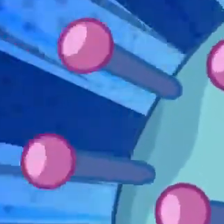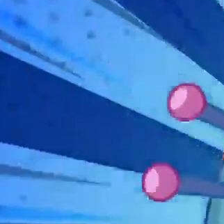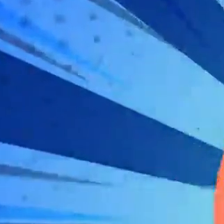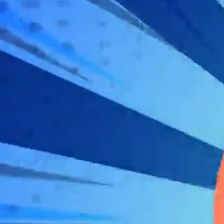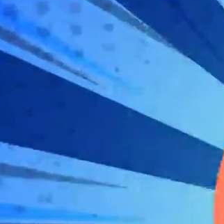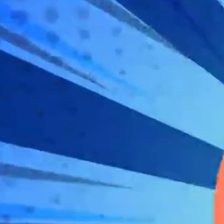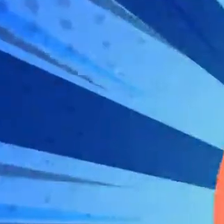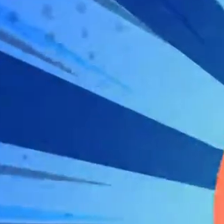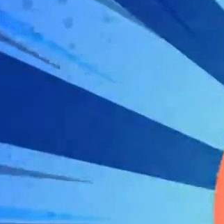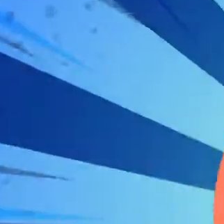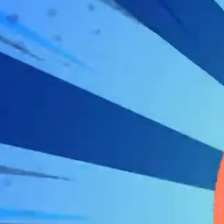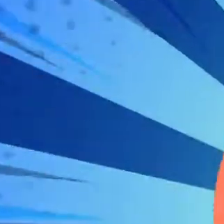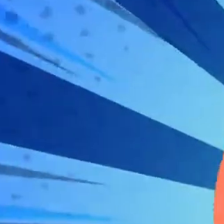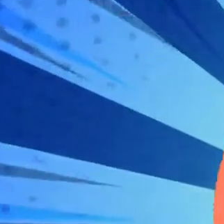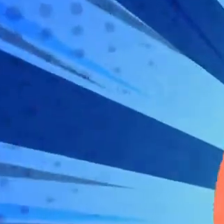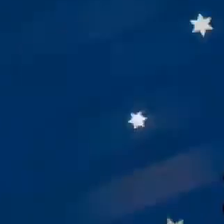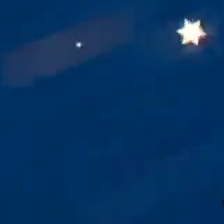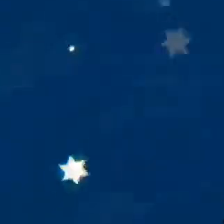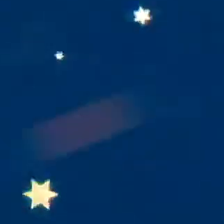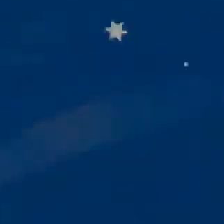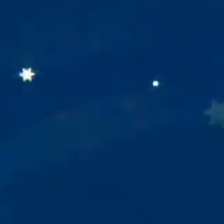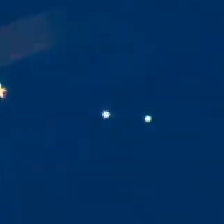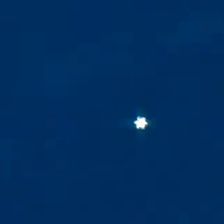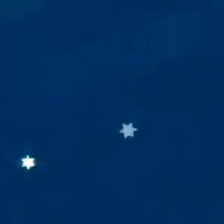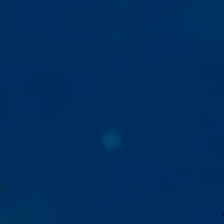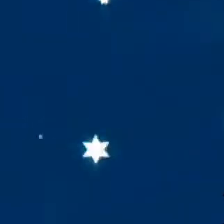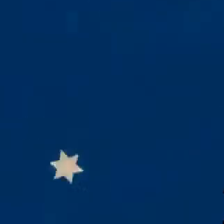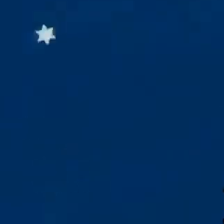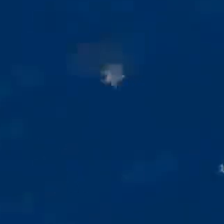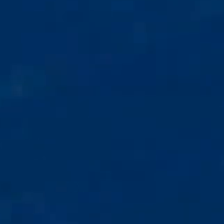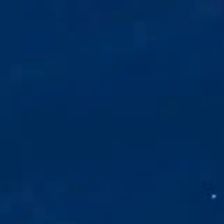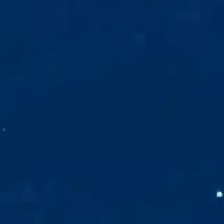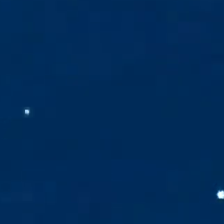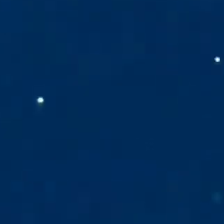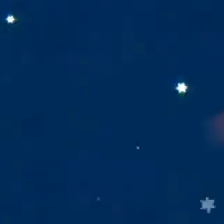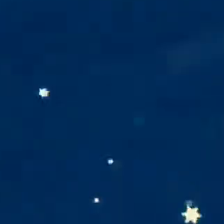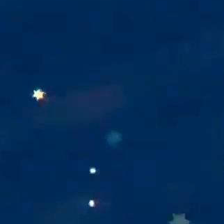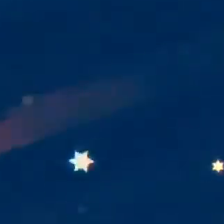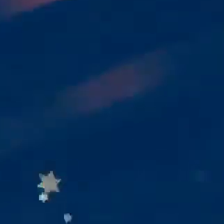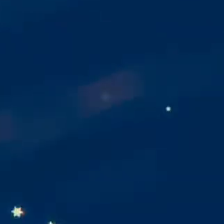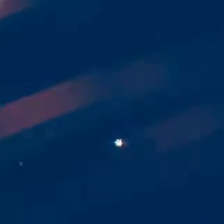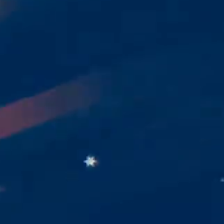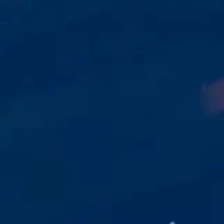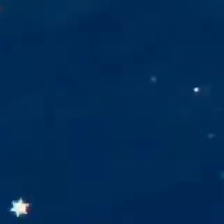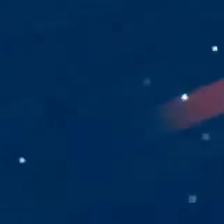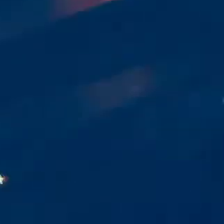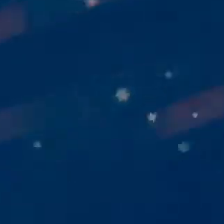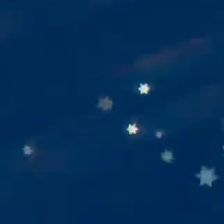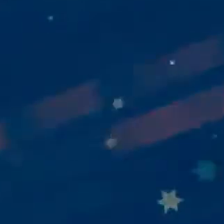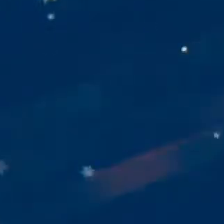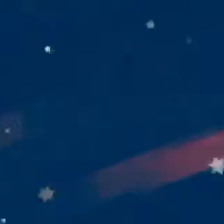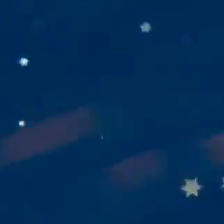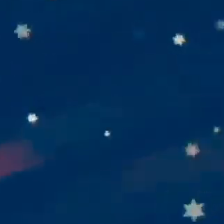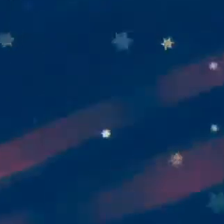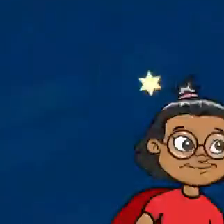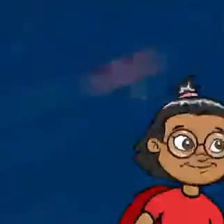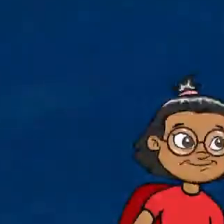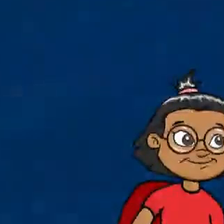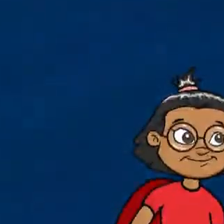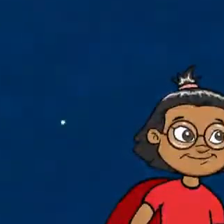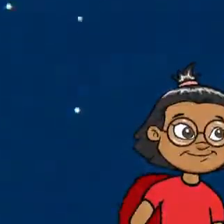eyes, the virus can get inside you. How can we stop it? Well, first of all, by not being with large groups of